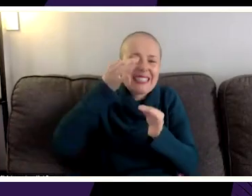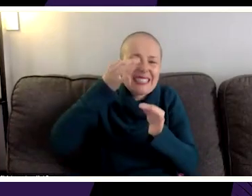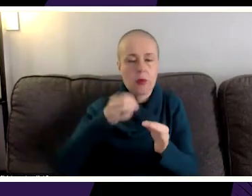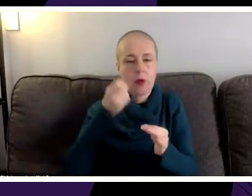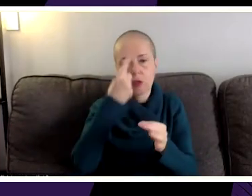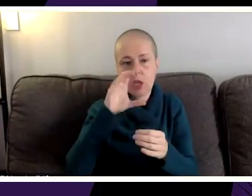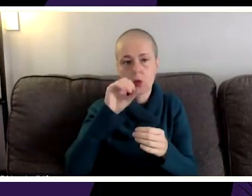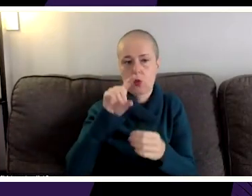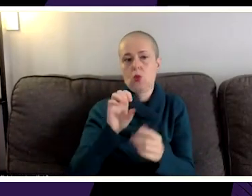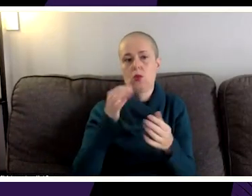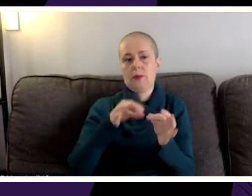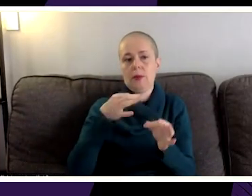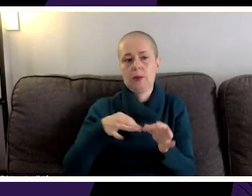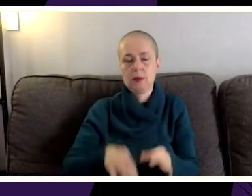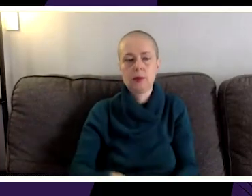work into.